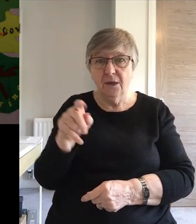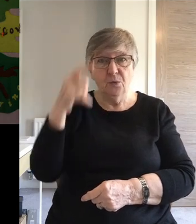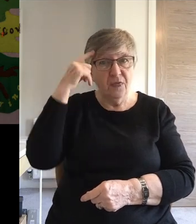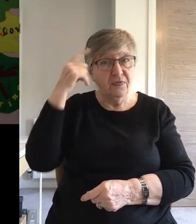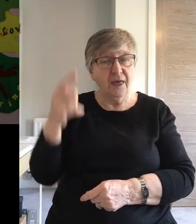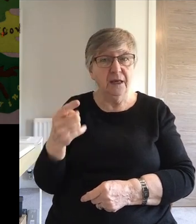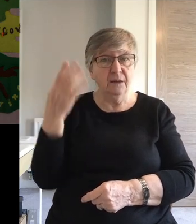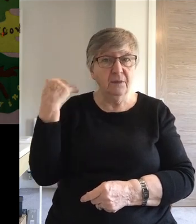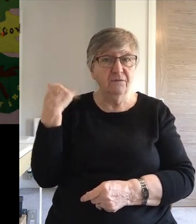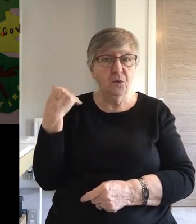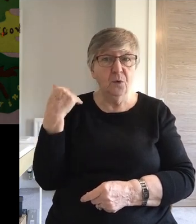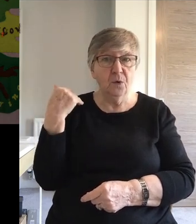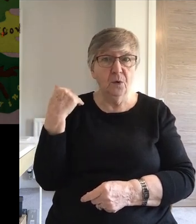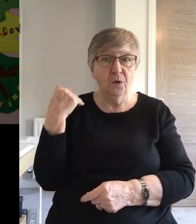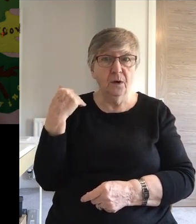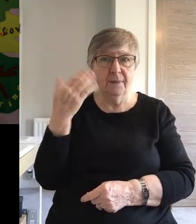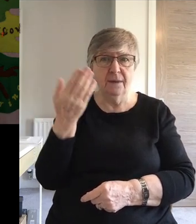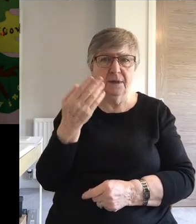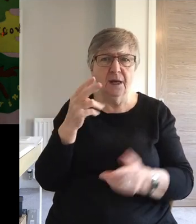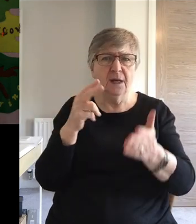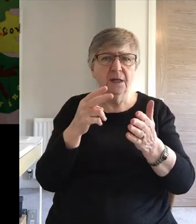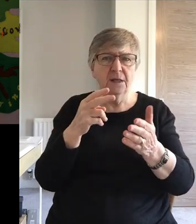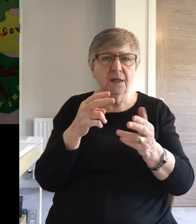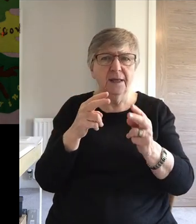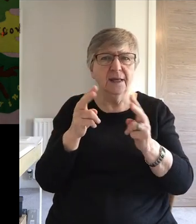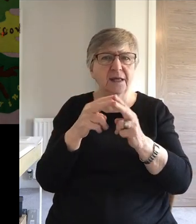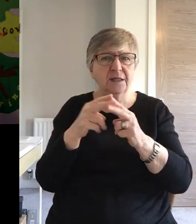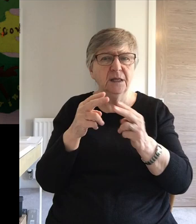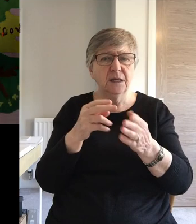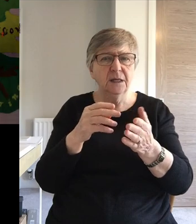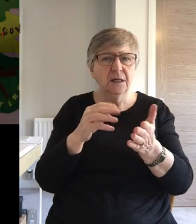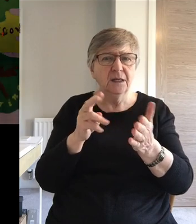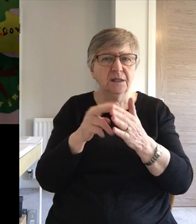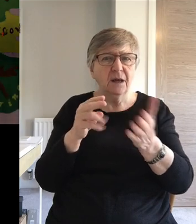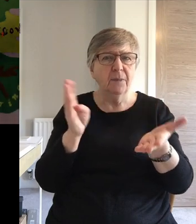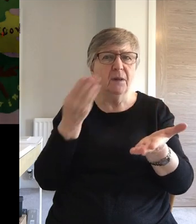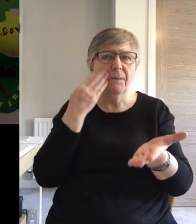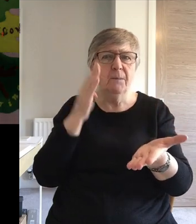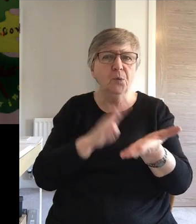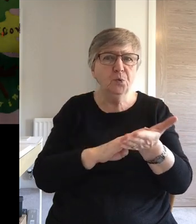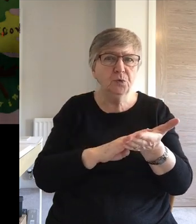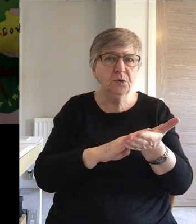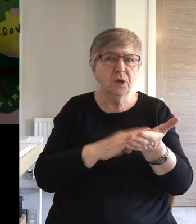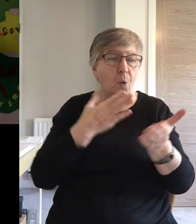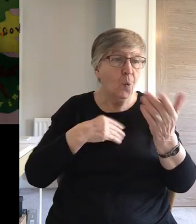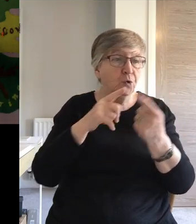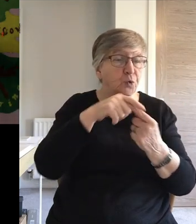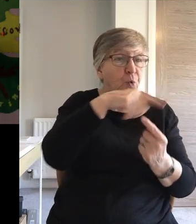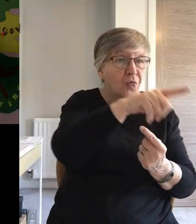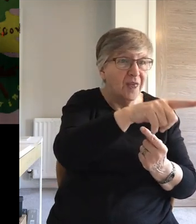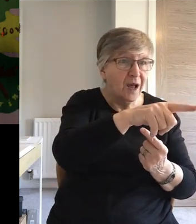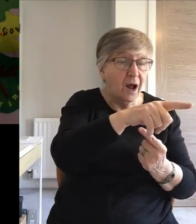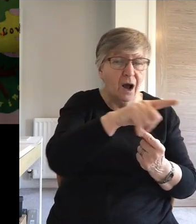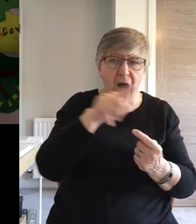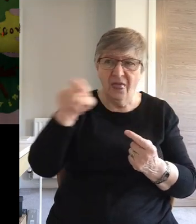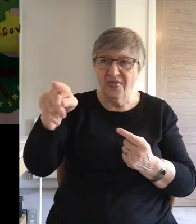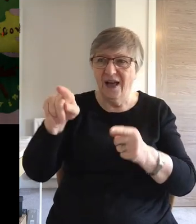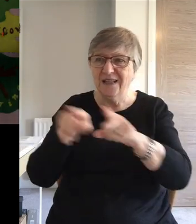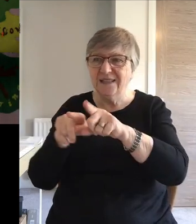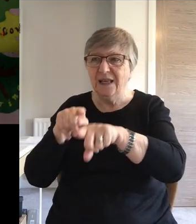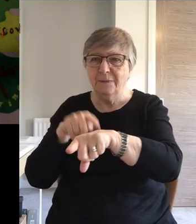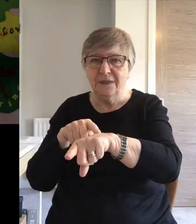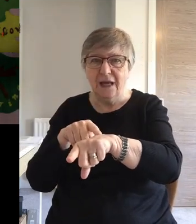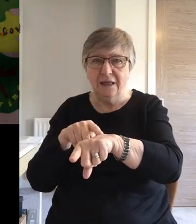Or maybe you can think of times when you've maybe been double booked for something. Somebody's wanting you to come to this event, but such and such is on at the same